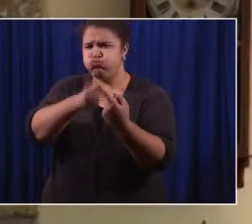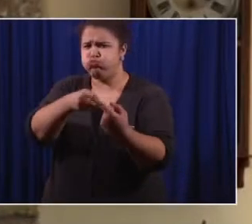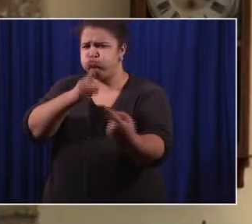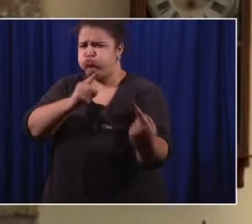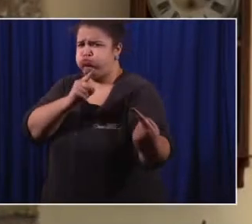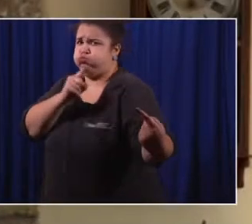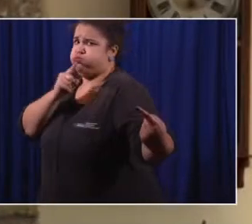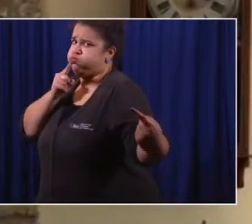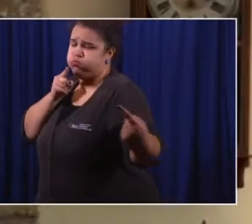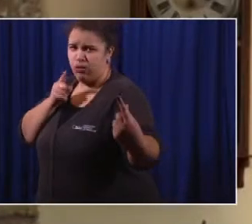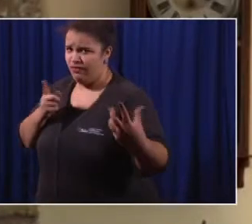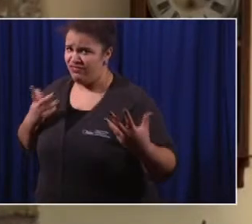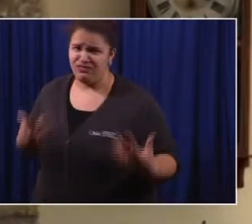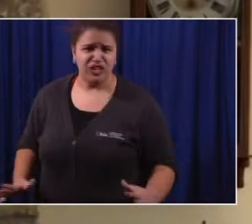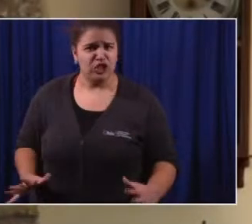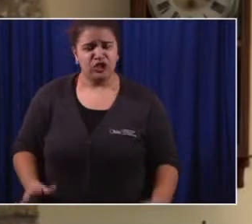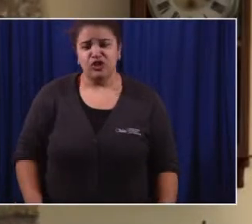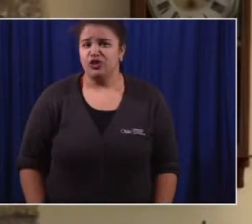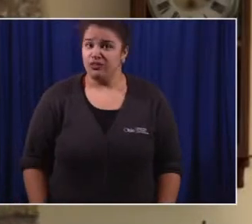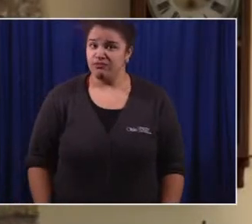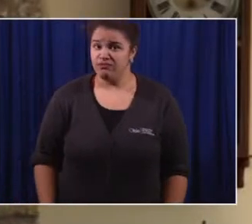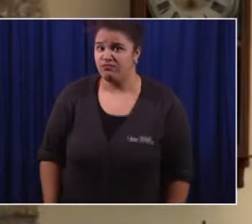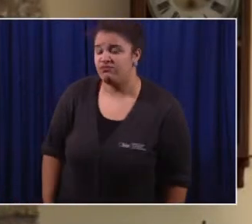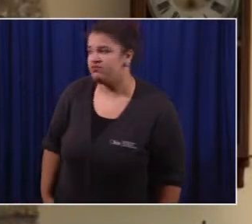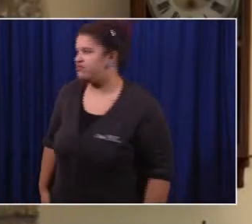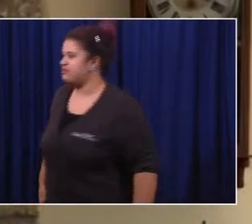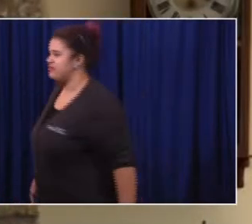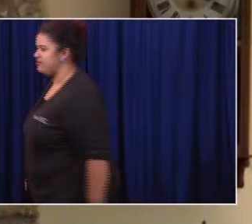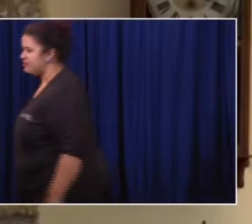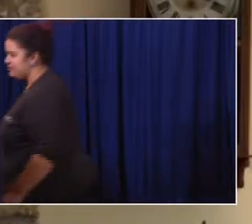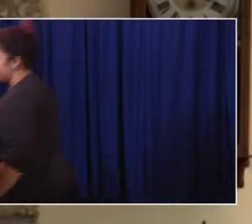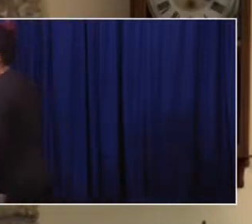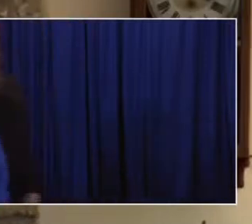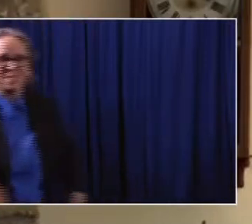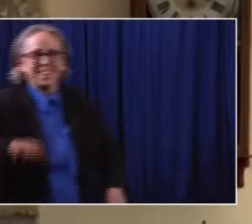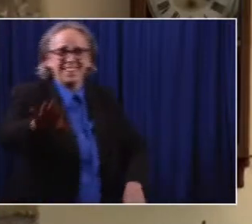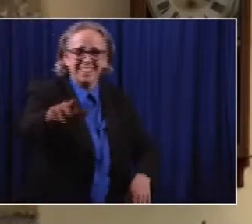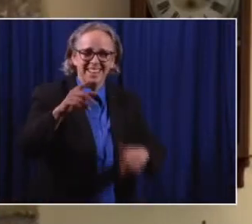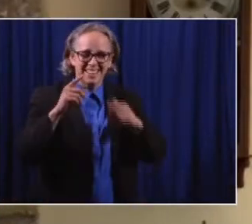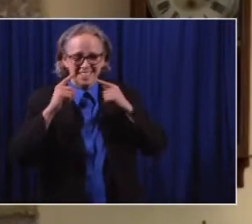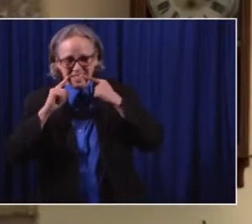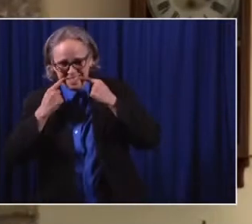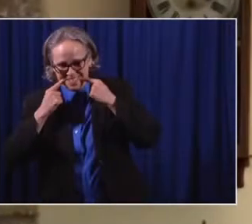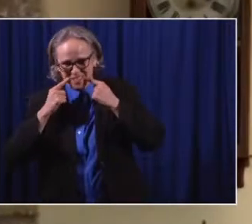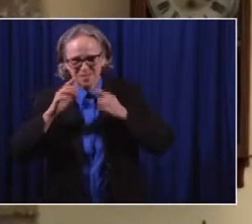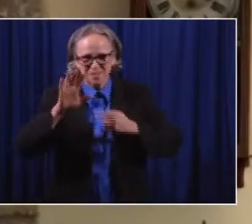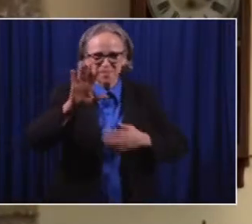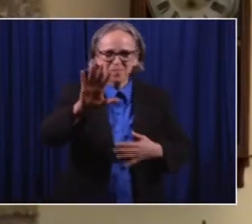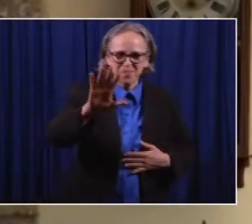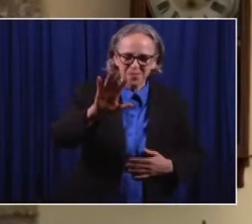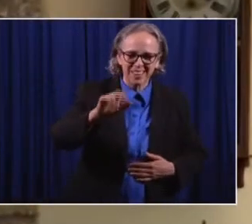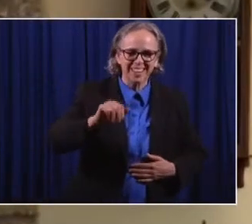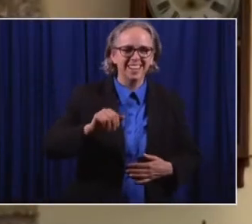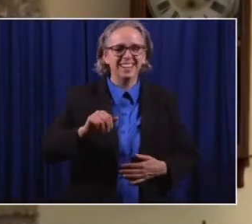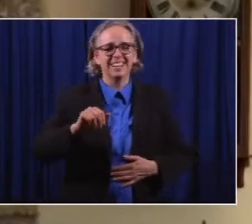Well, Jack, as we would say in debate, just because I don't answer every one of your questions doesn't mean I accept the facts.